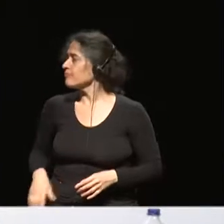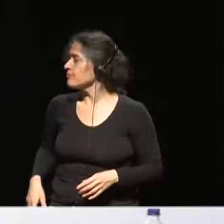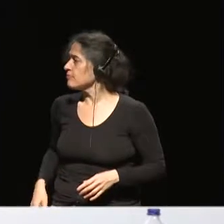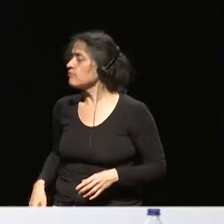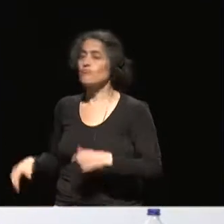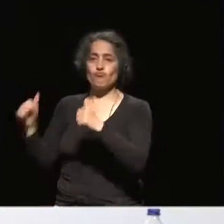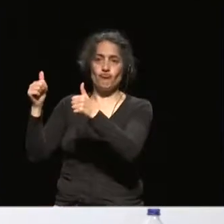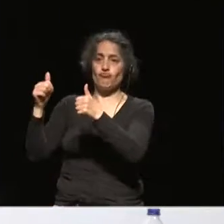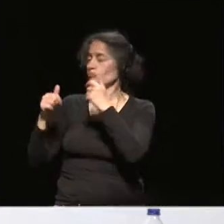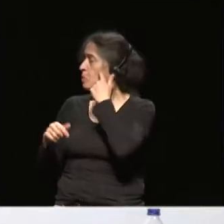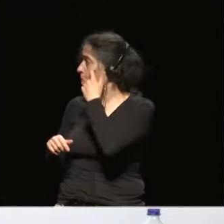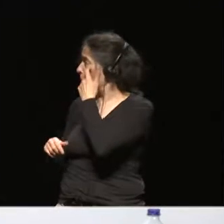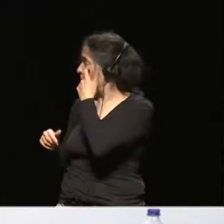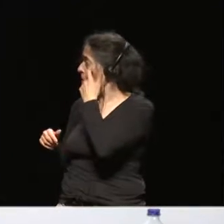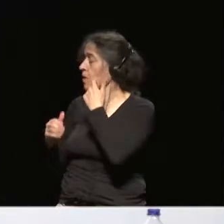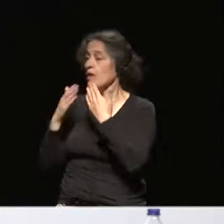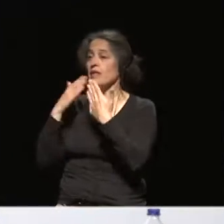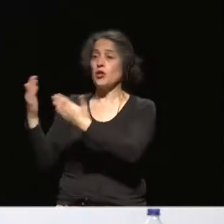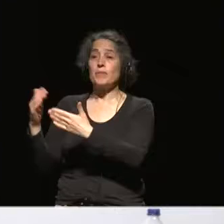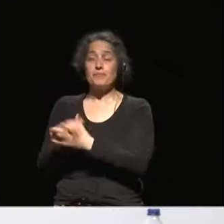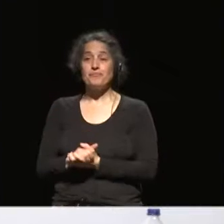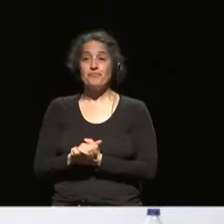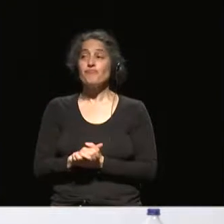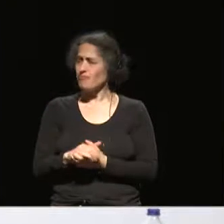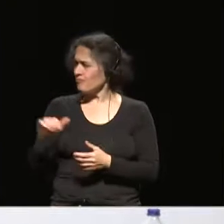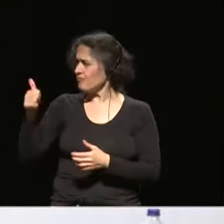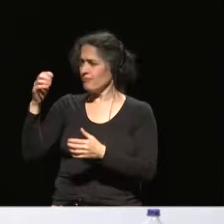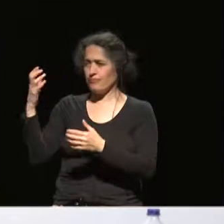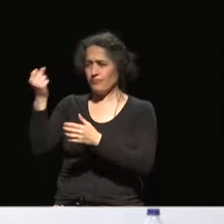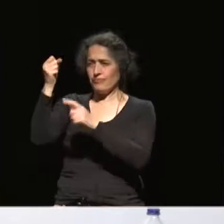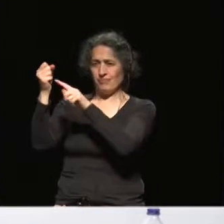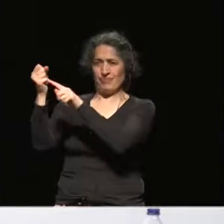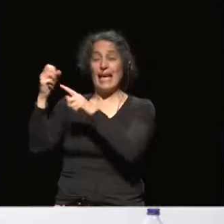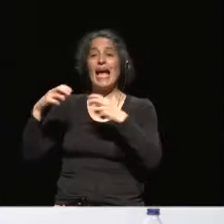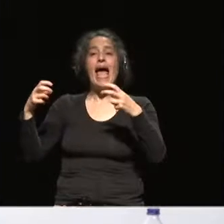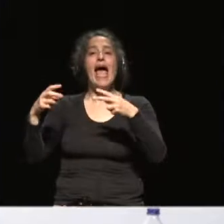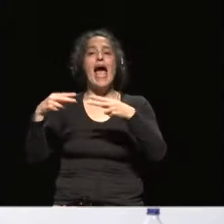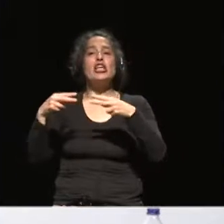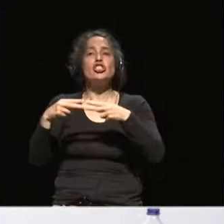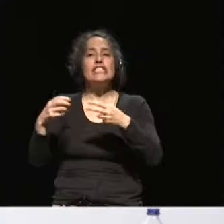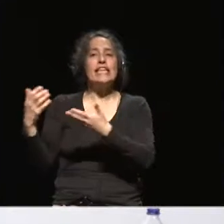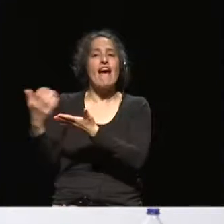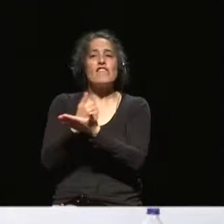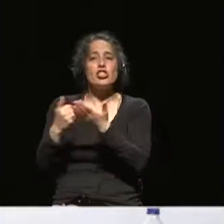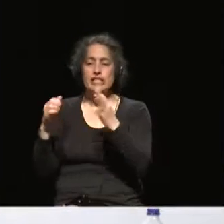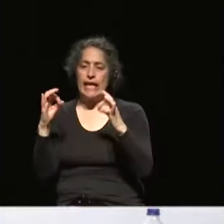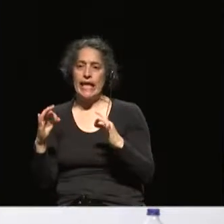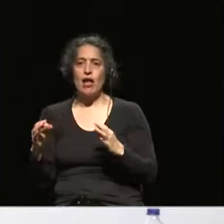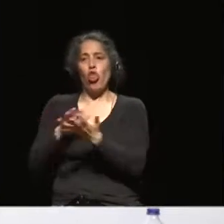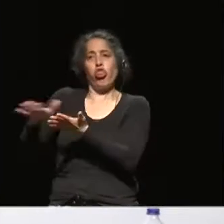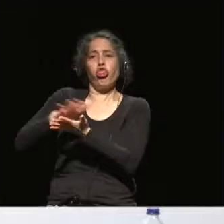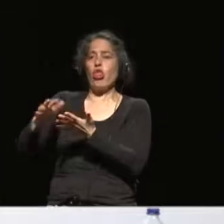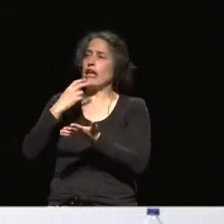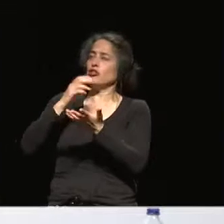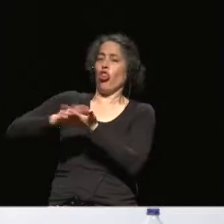Yes, thank you. Let me answer for the question on energy efficiency and Eastern Partnership.